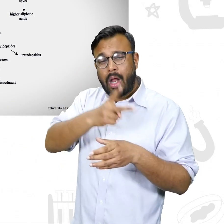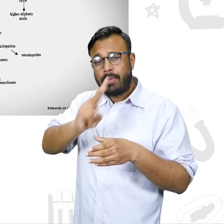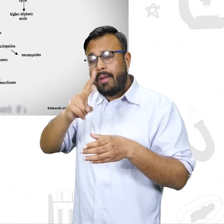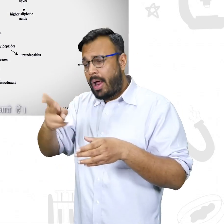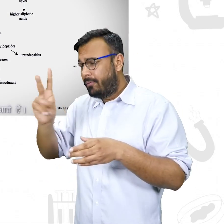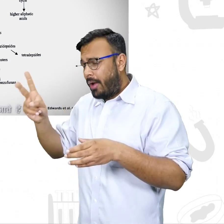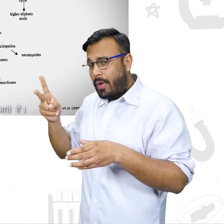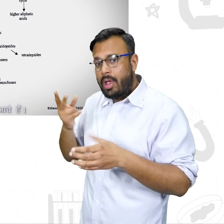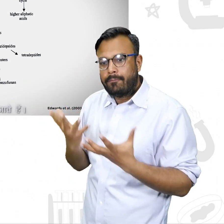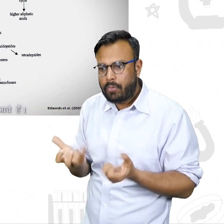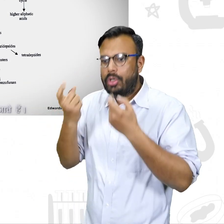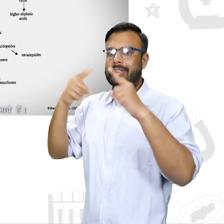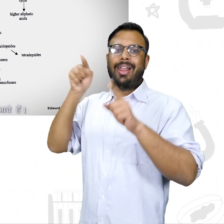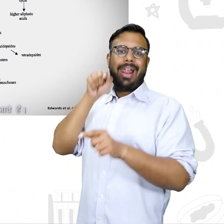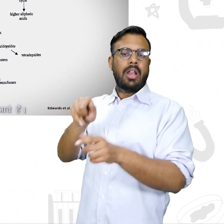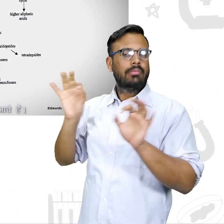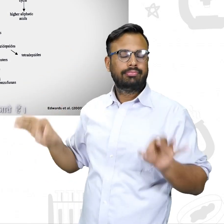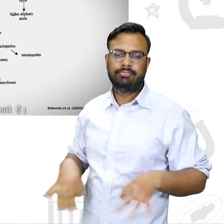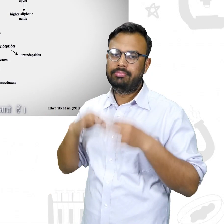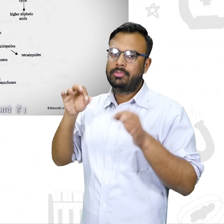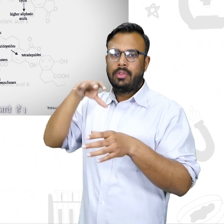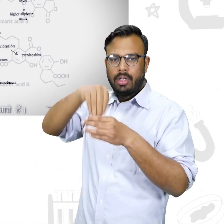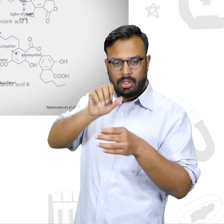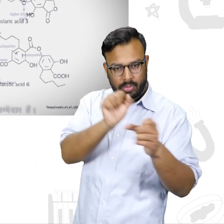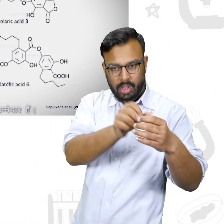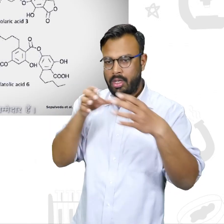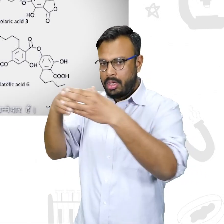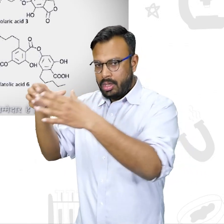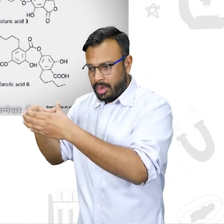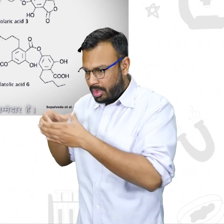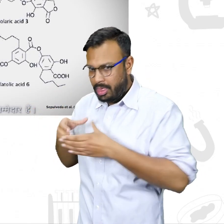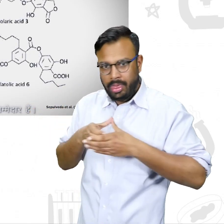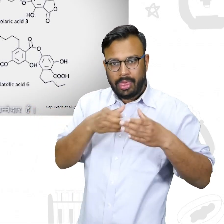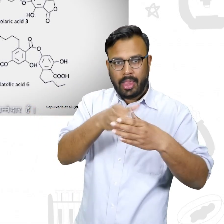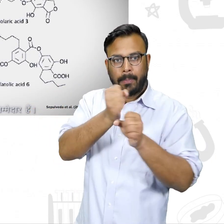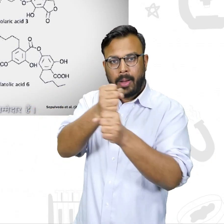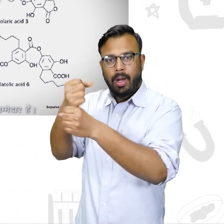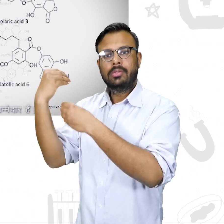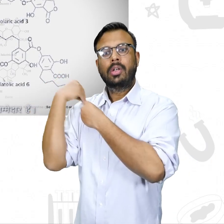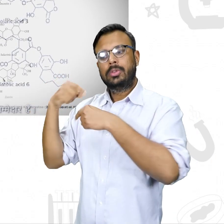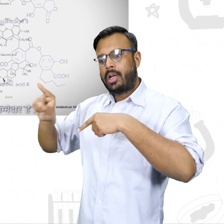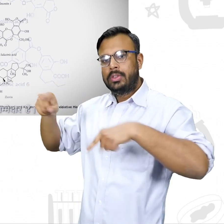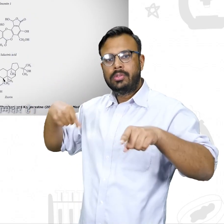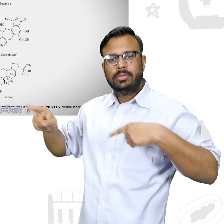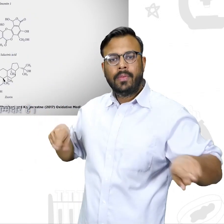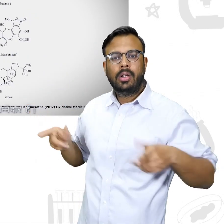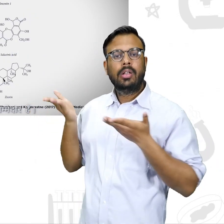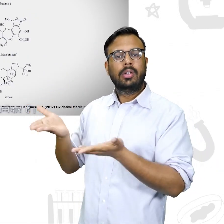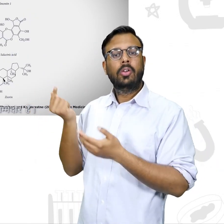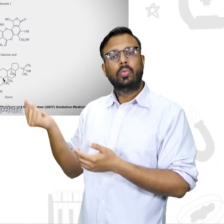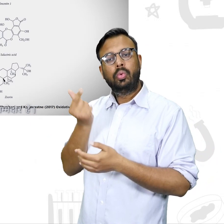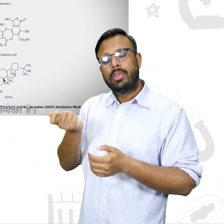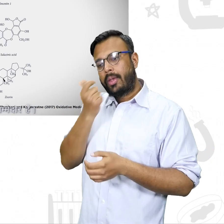unique and not found in any other group of organisms. And many of these secondary metabolites are responsible for the